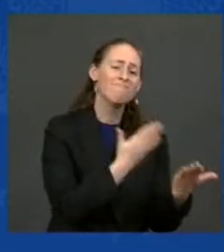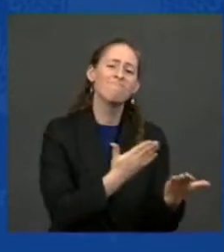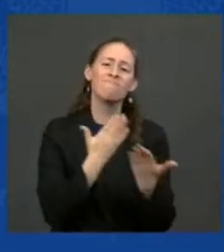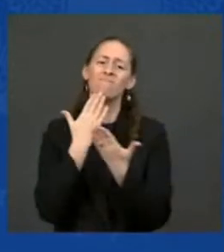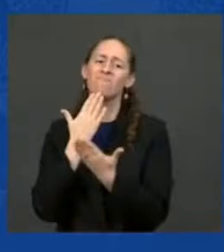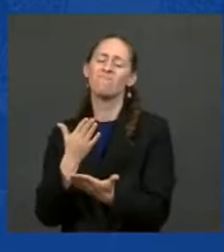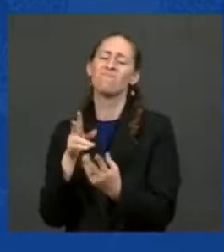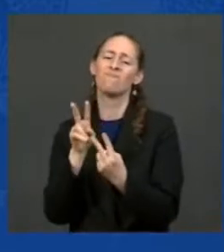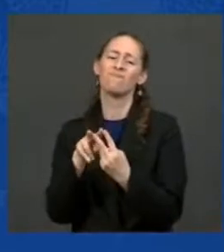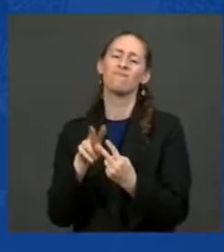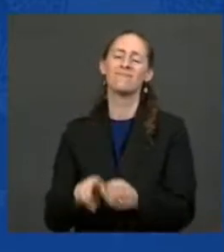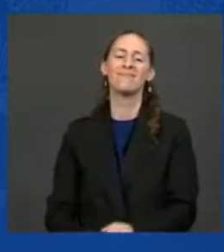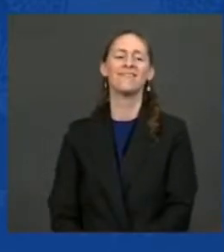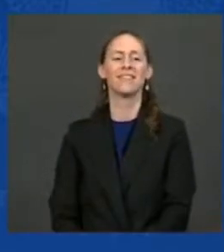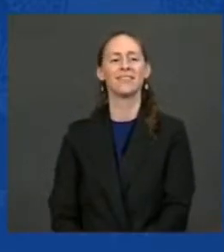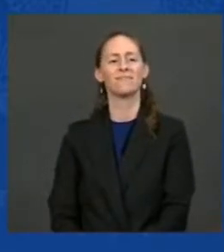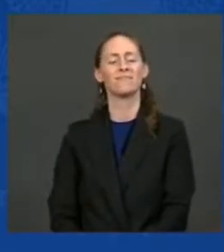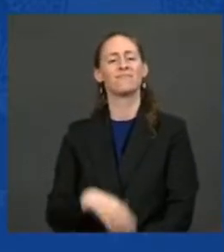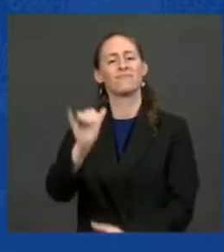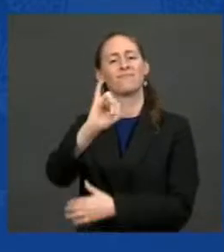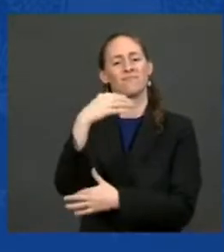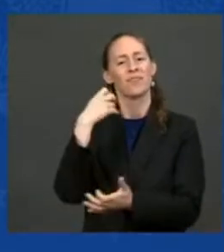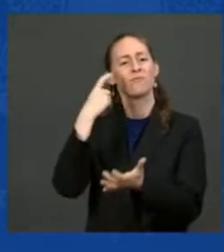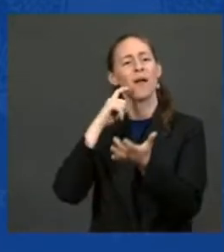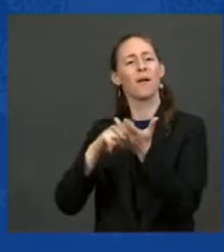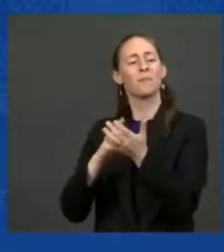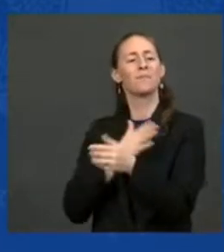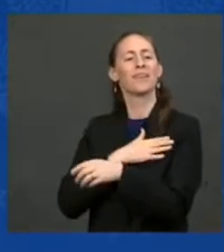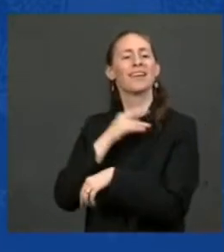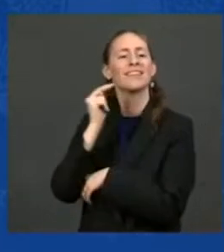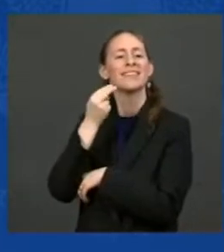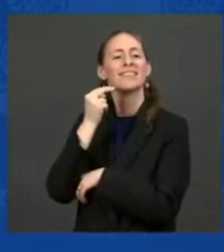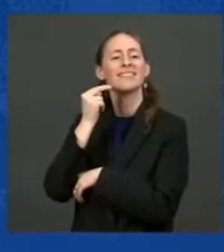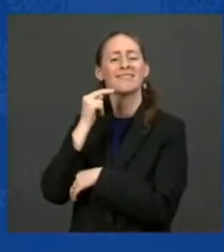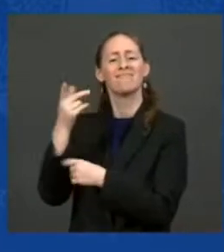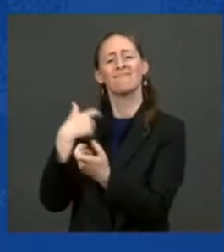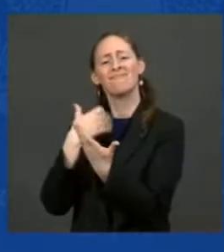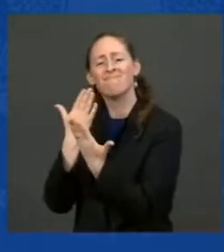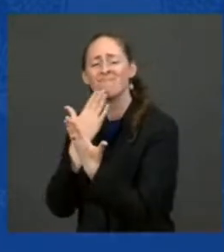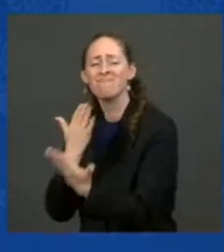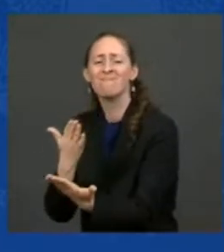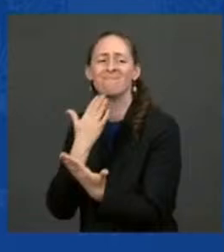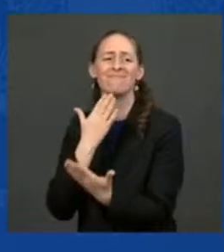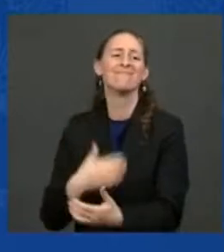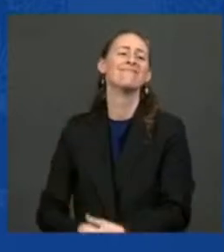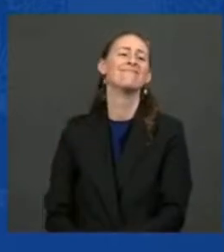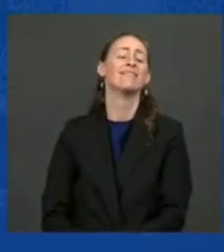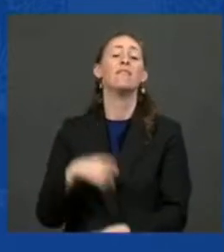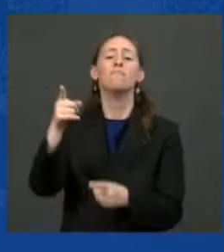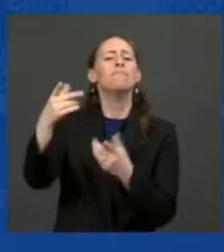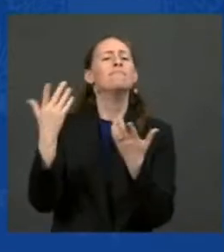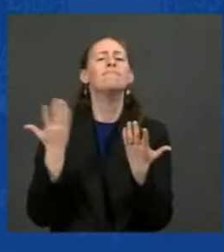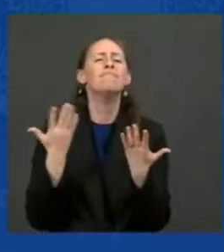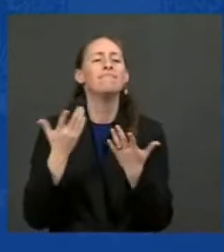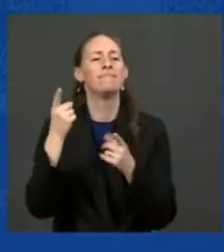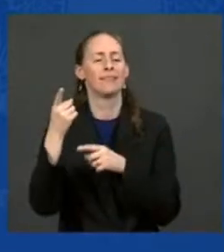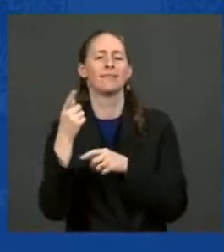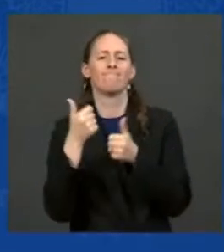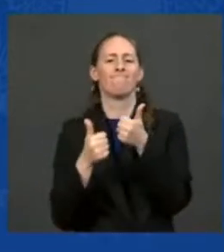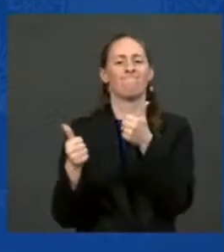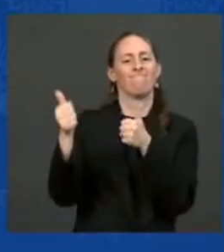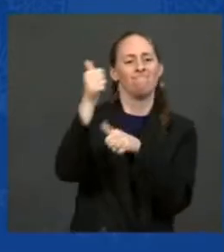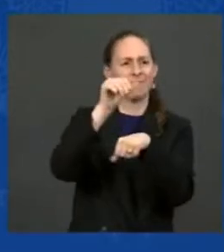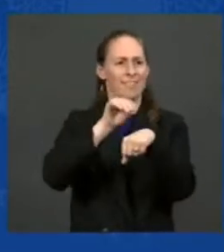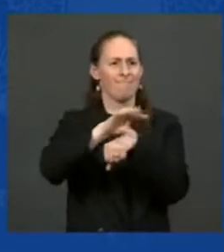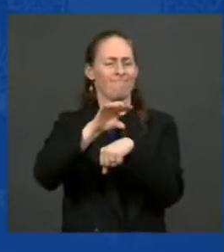I'll mention my niece Helena Folks, who is the chairing of our advisory board, of which we have any number of members here today as well who